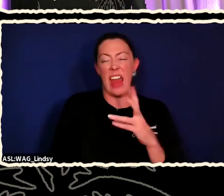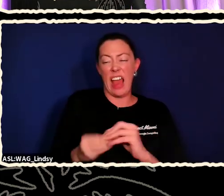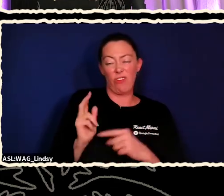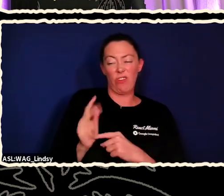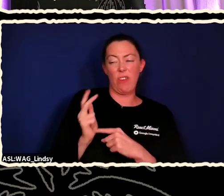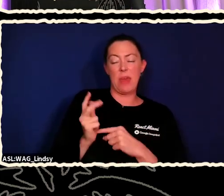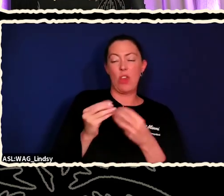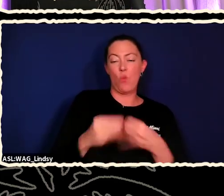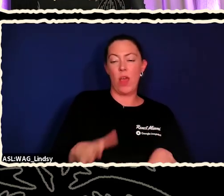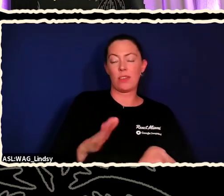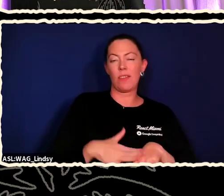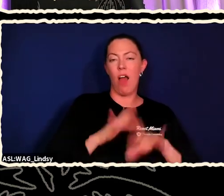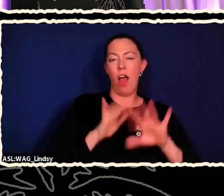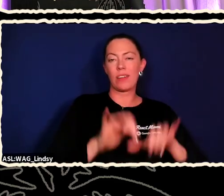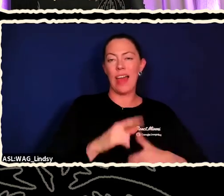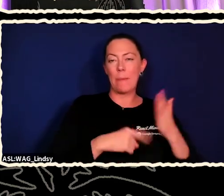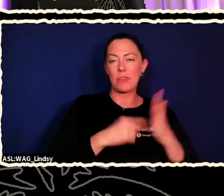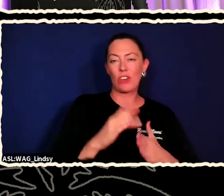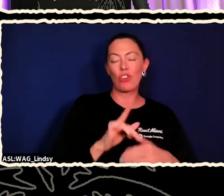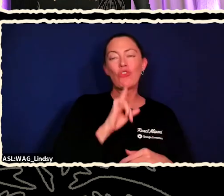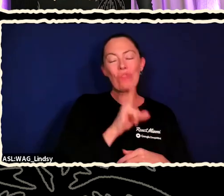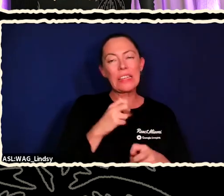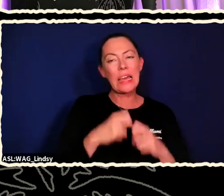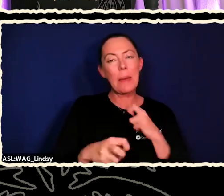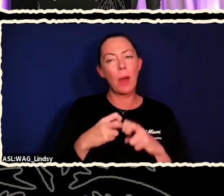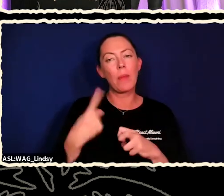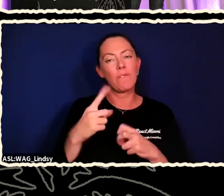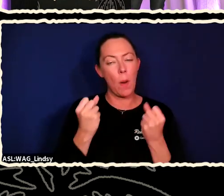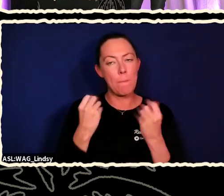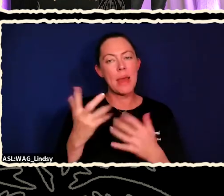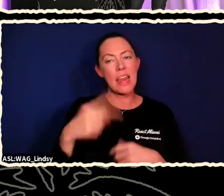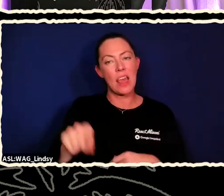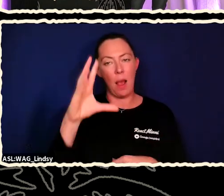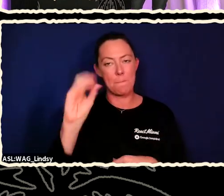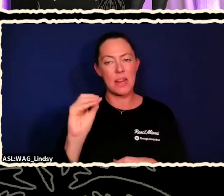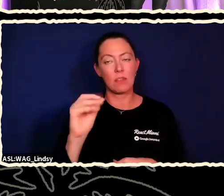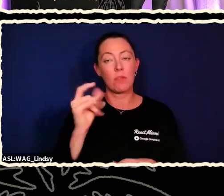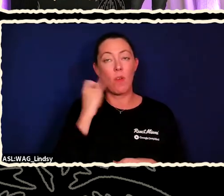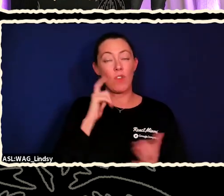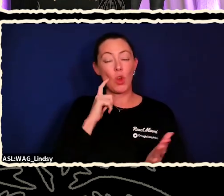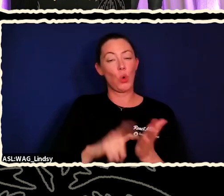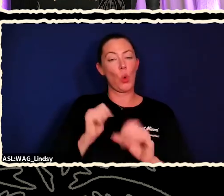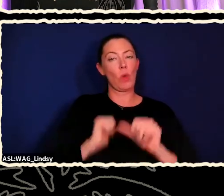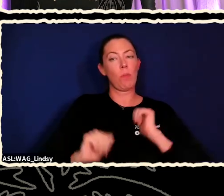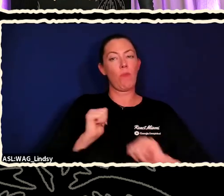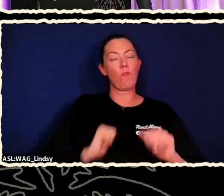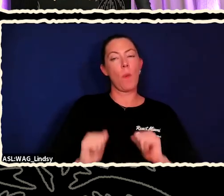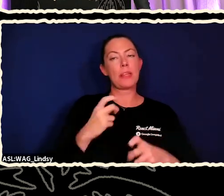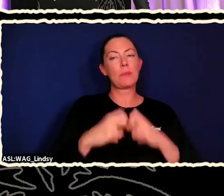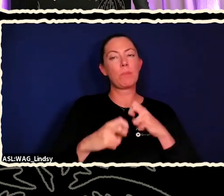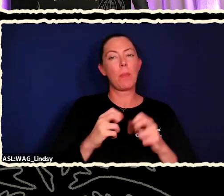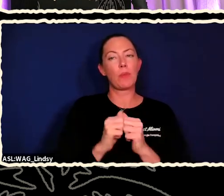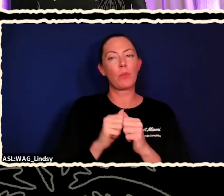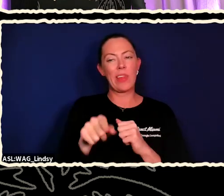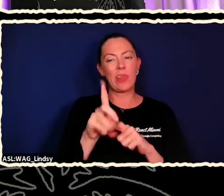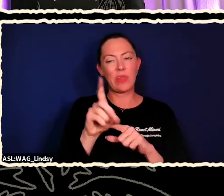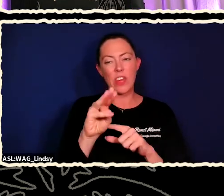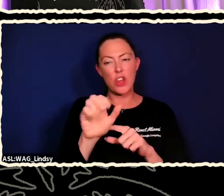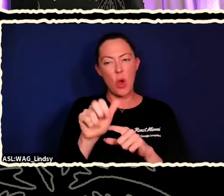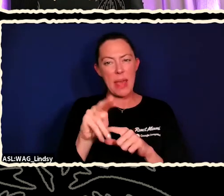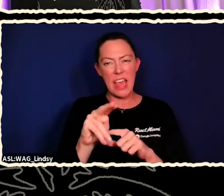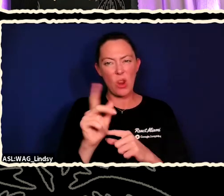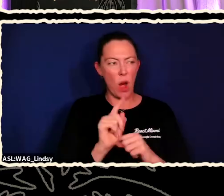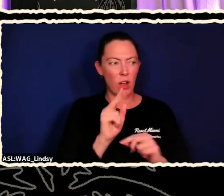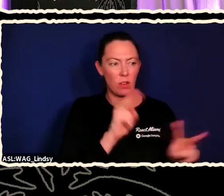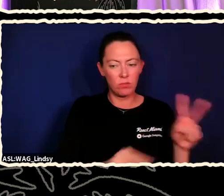type checkers is a pretty urgent problem for a lot of companies. And if you find performance problems in one of these domains, where do you look? What exactly is the